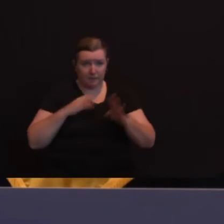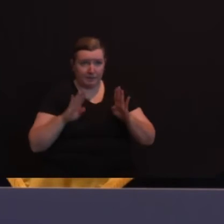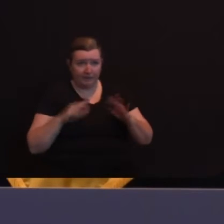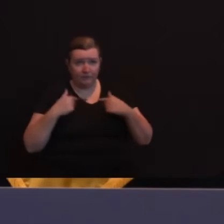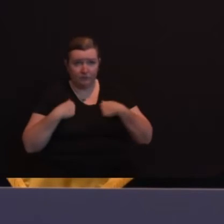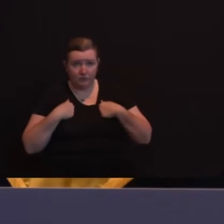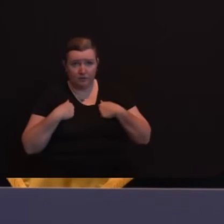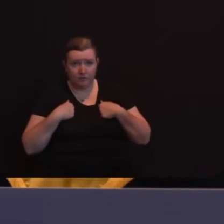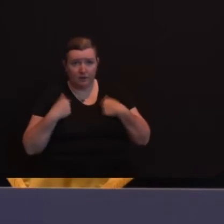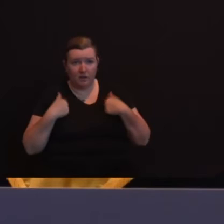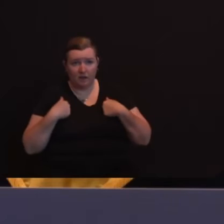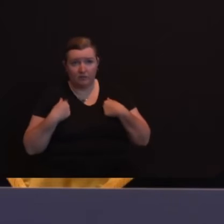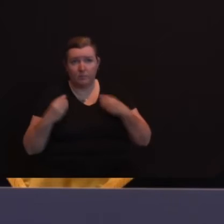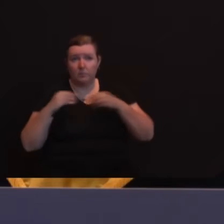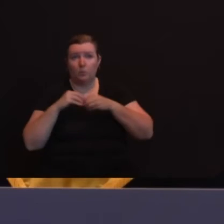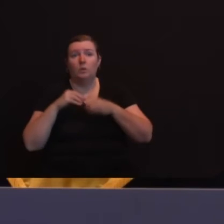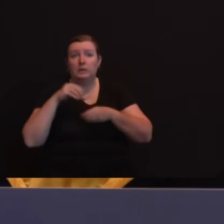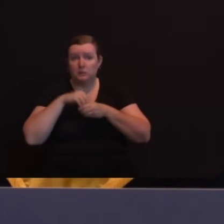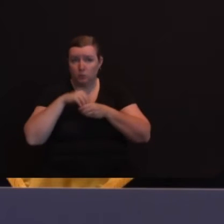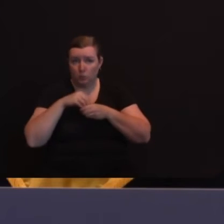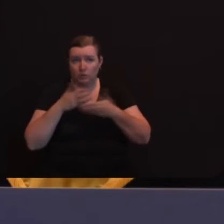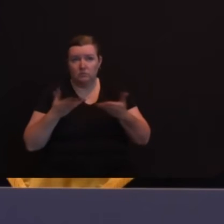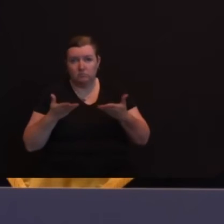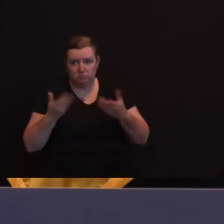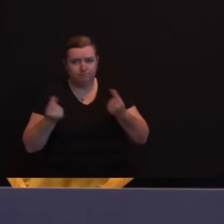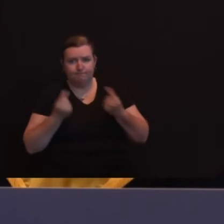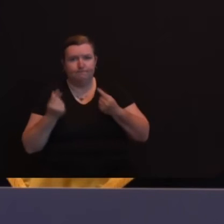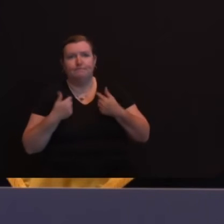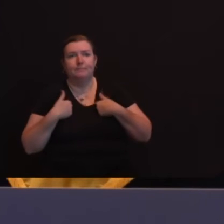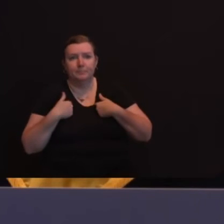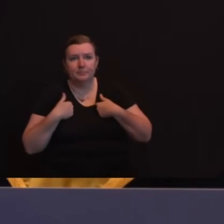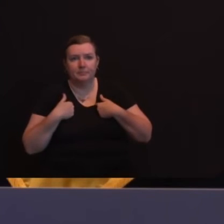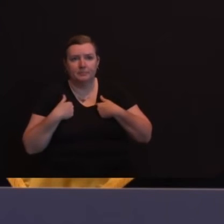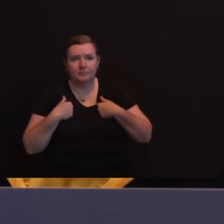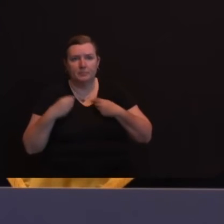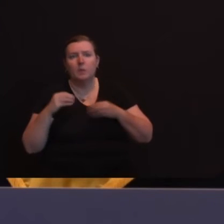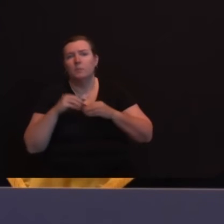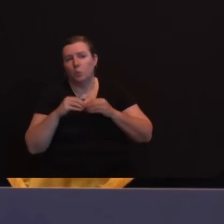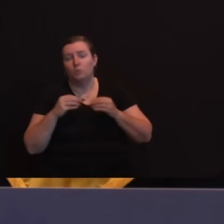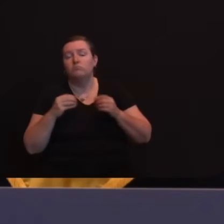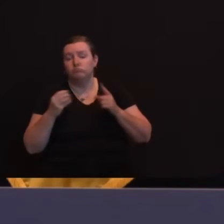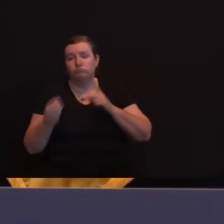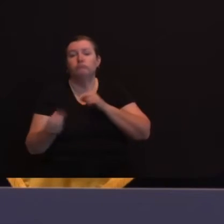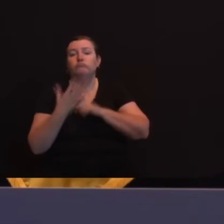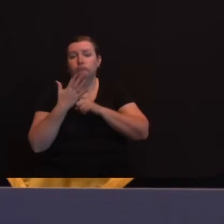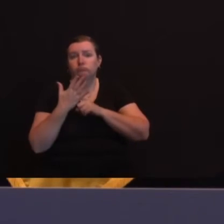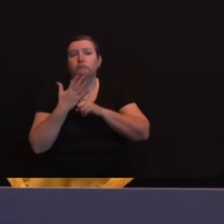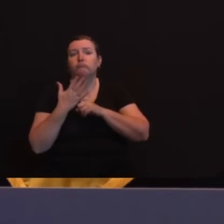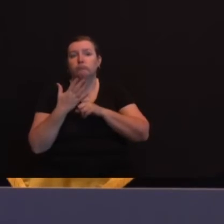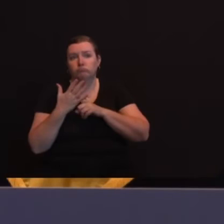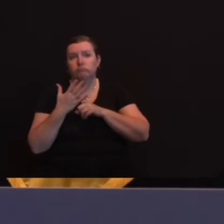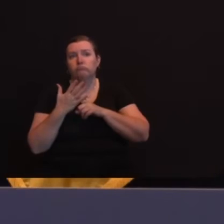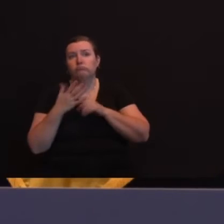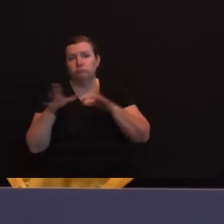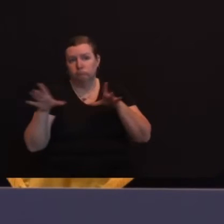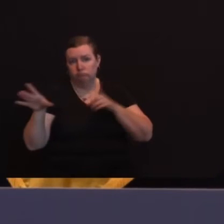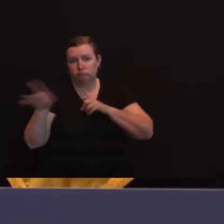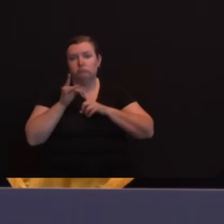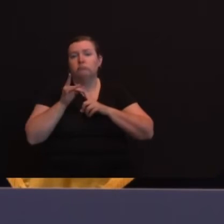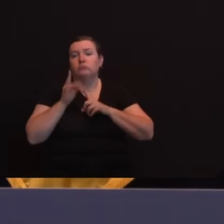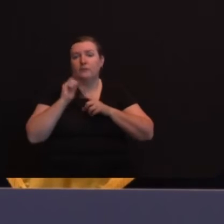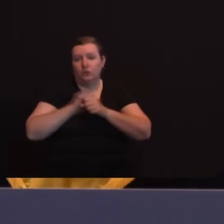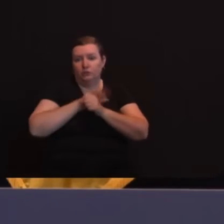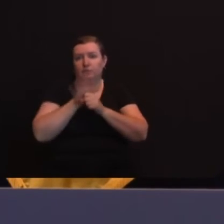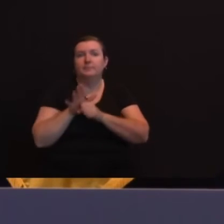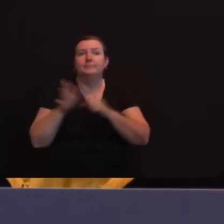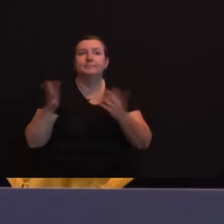past month than you did, I was a higher likelihood to be exposed or become infected. But that's a manageable